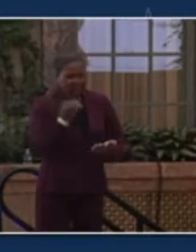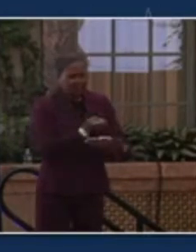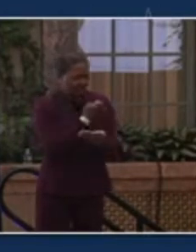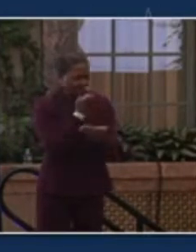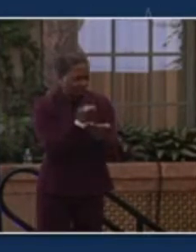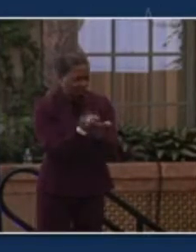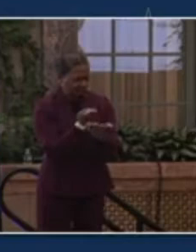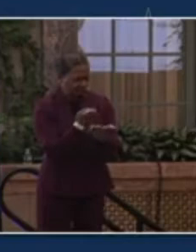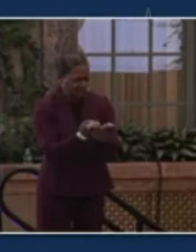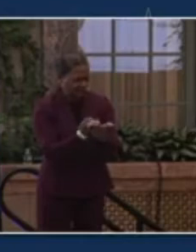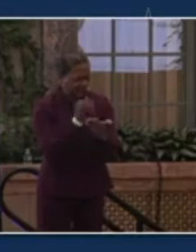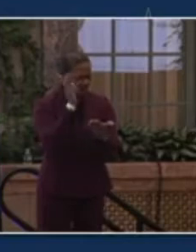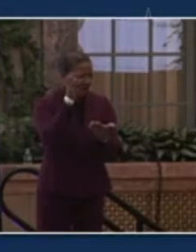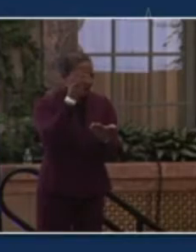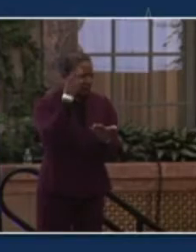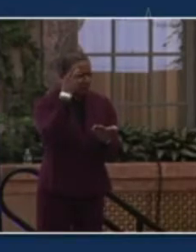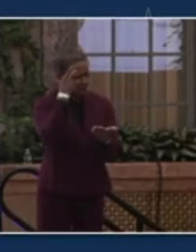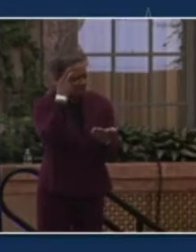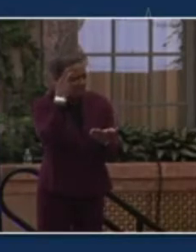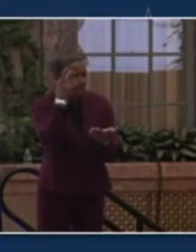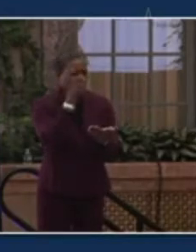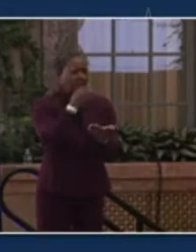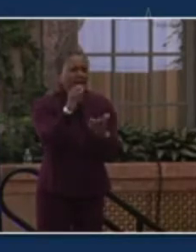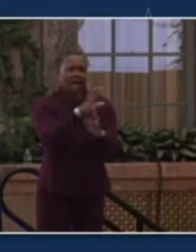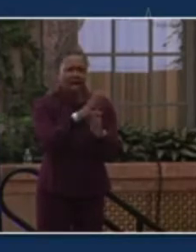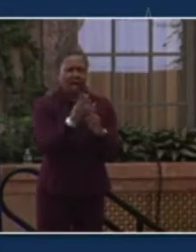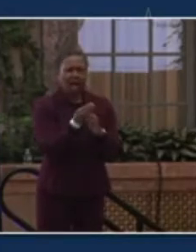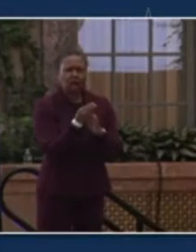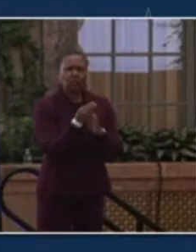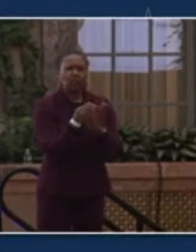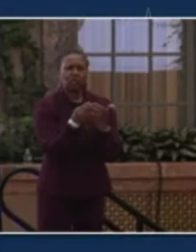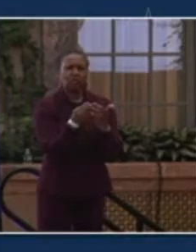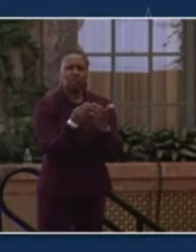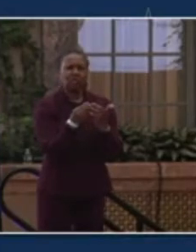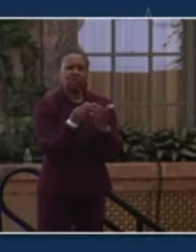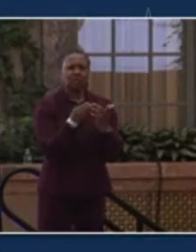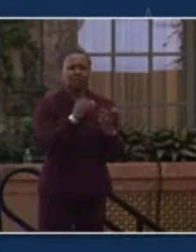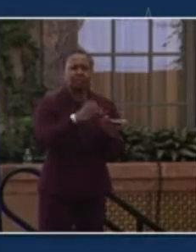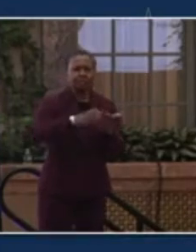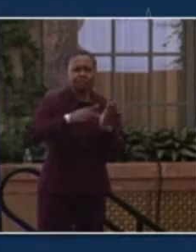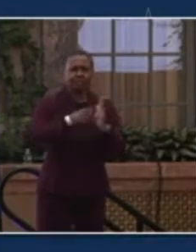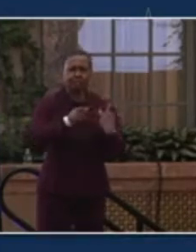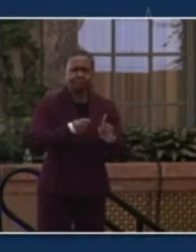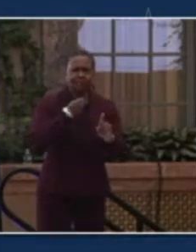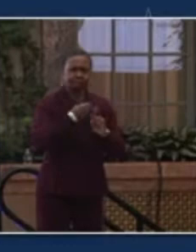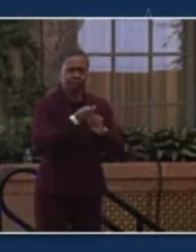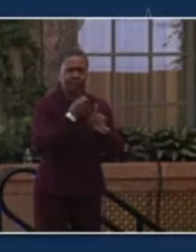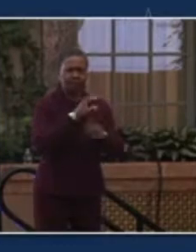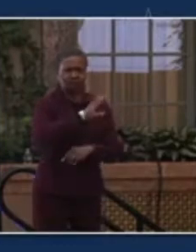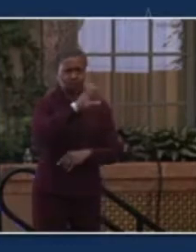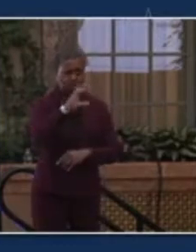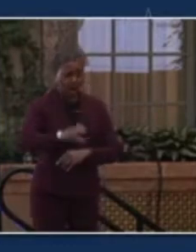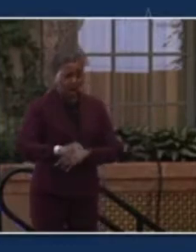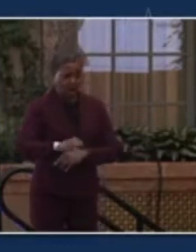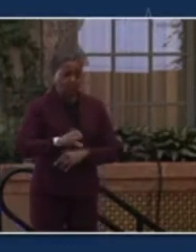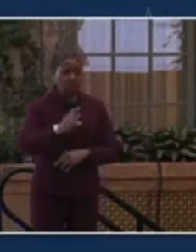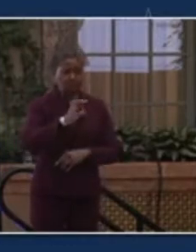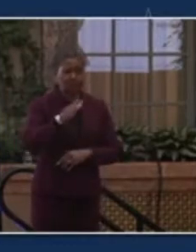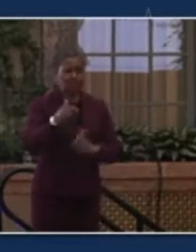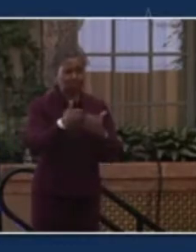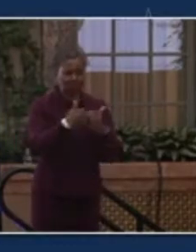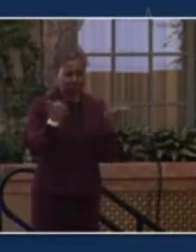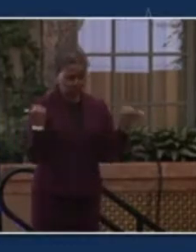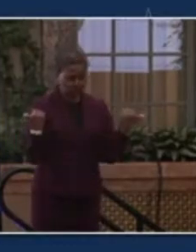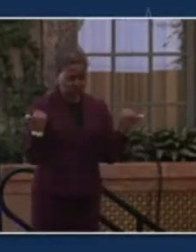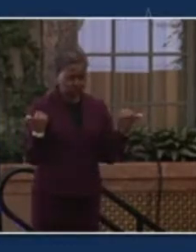economic, political, and cultural ramifications of Chicago's racial